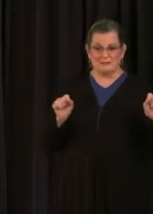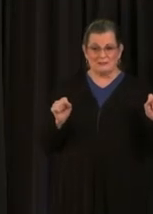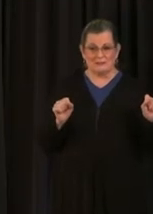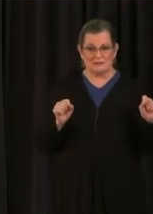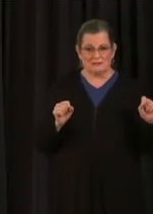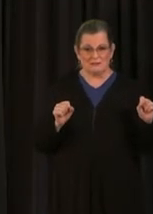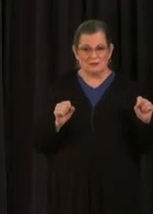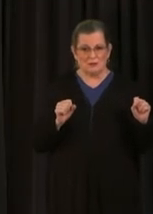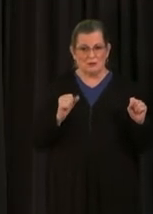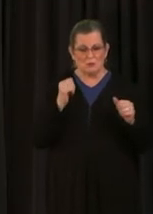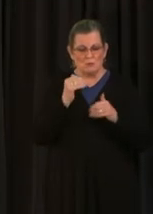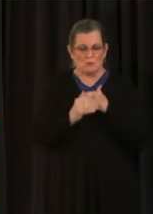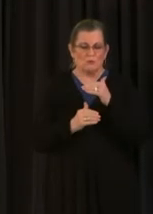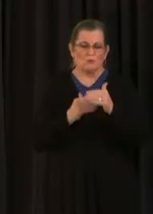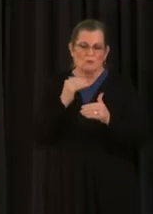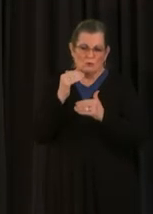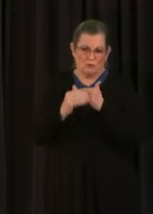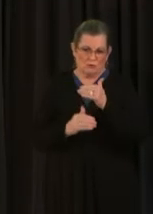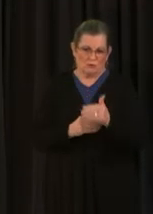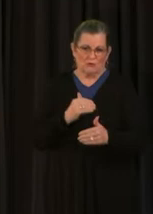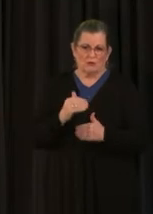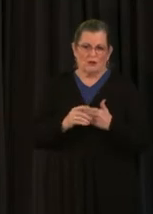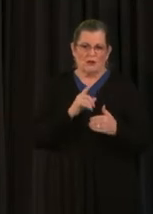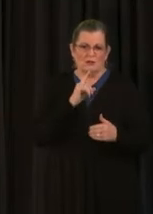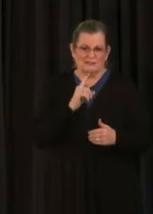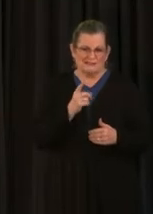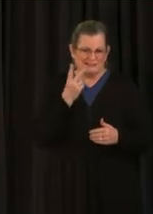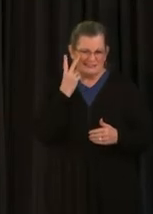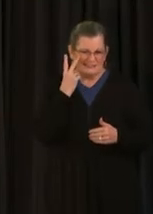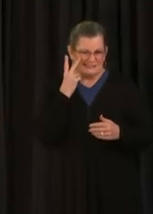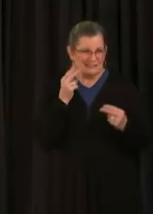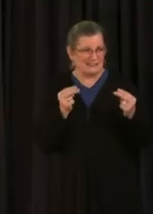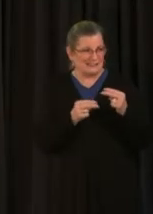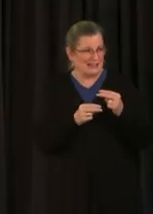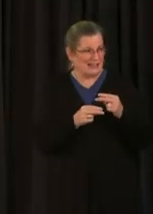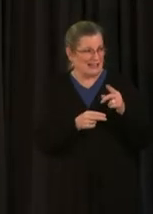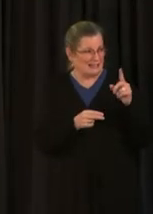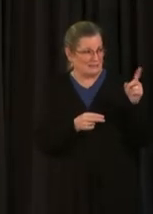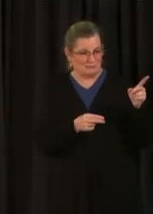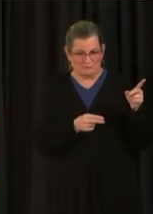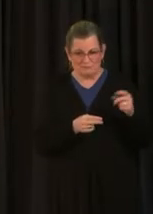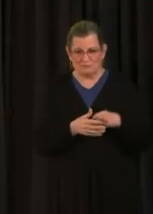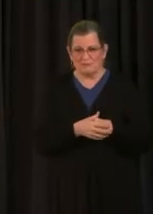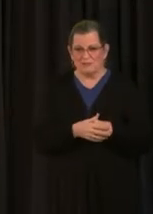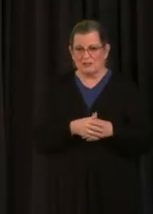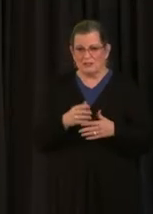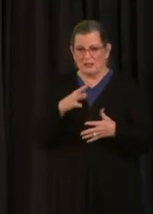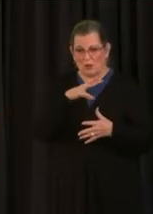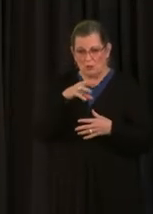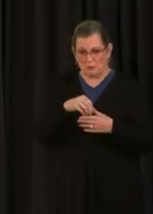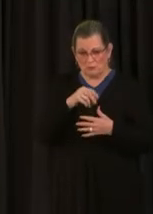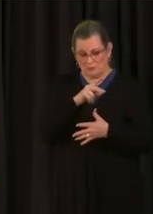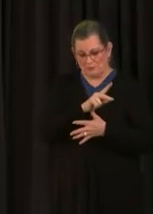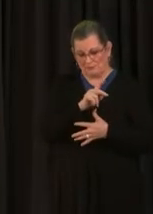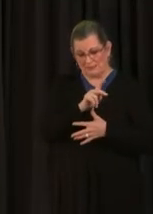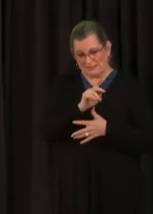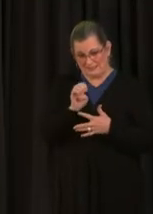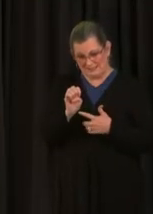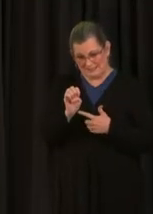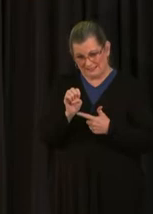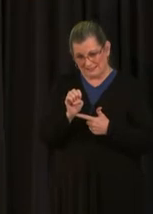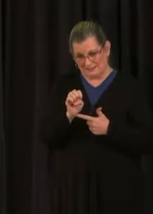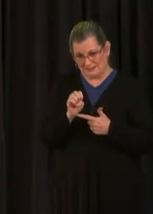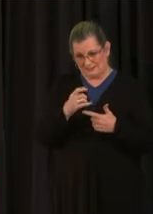are. And you can see on the slide our commitments, which include protective equipment, include